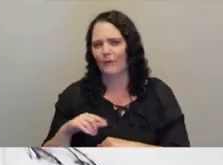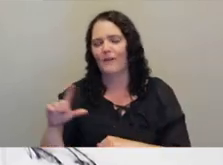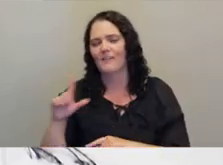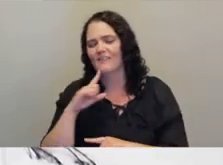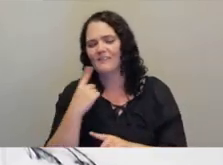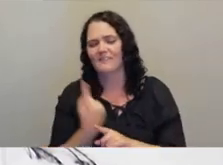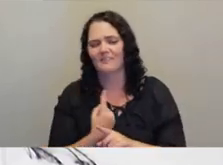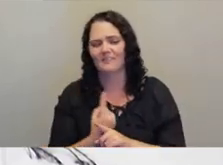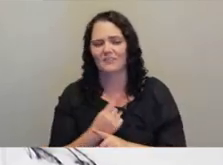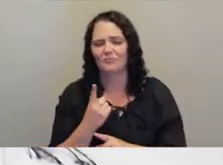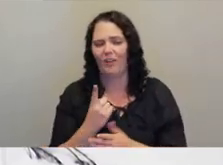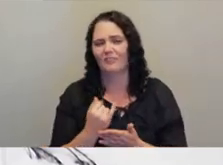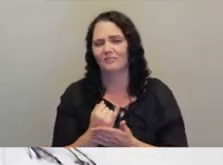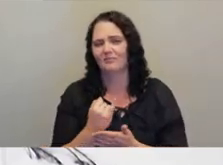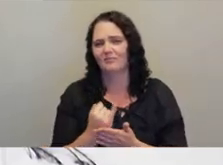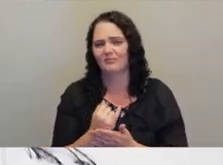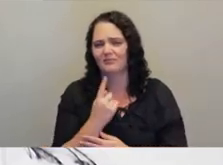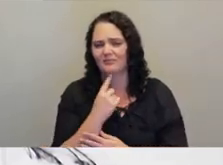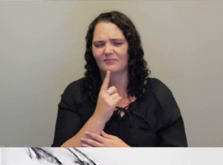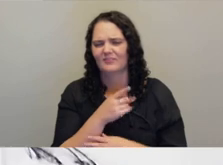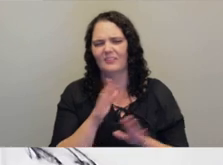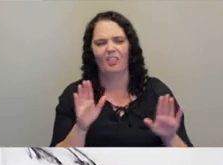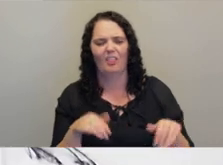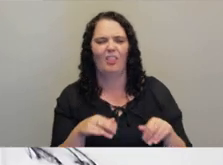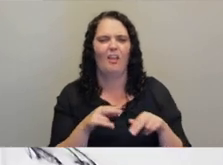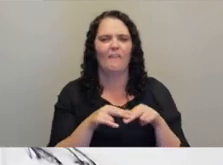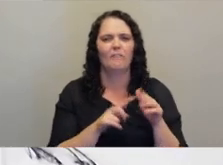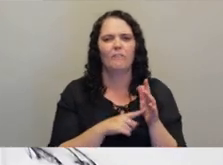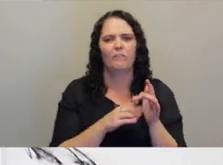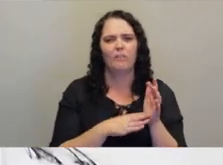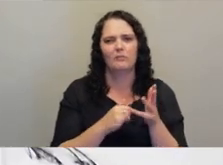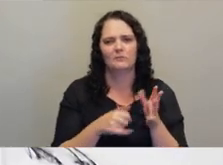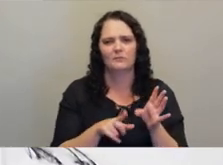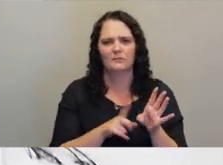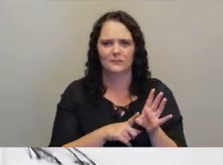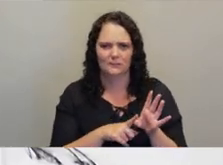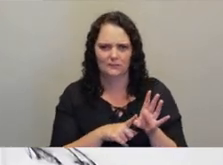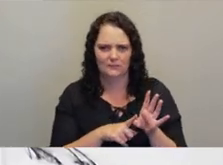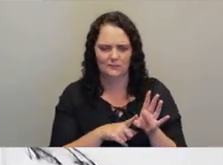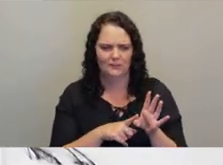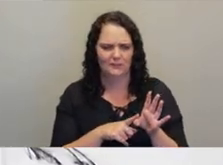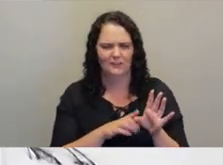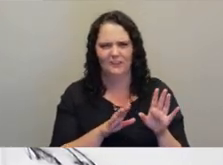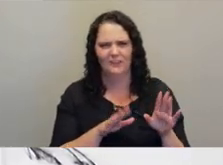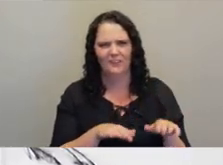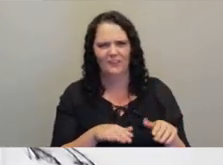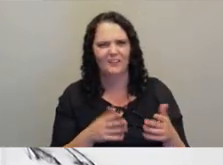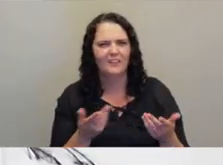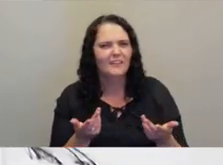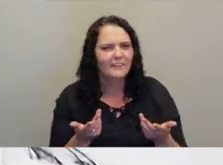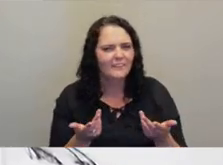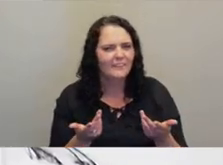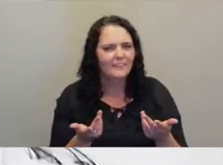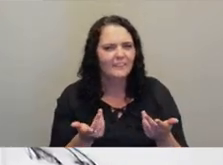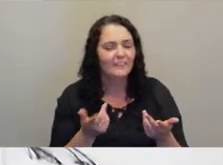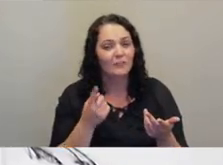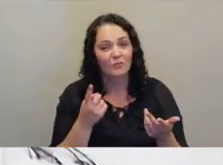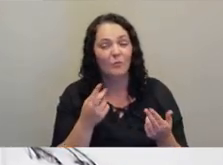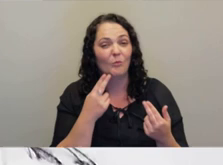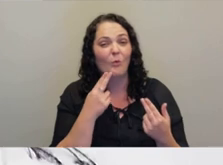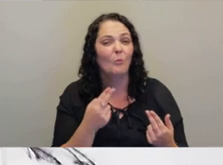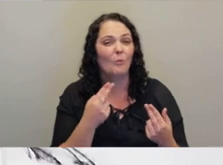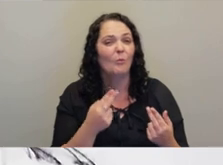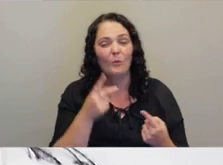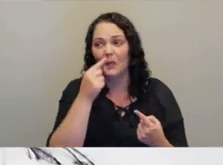paintings and drawings as flimsy and ethereal, or ethereal and flimsy. I can't remember which order he put them in, but that's very